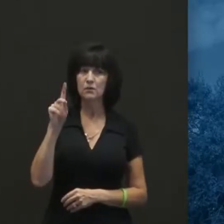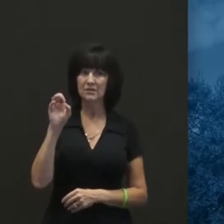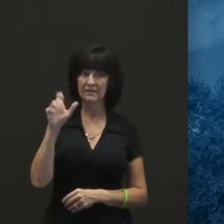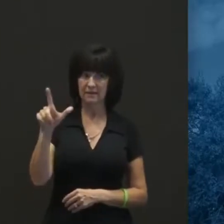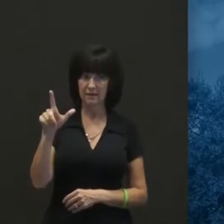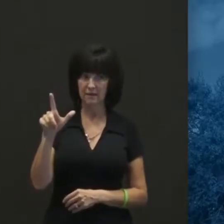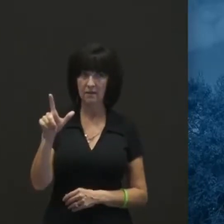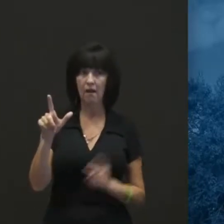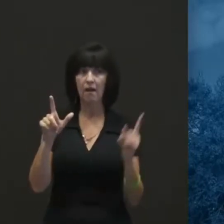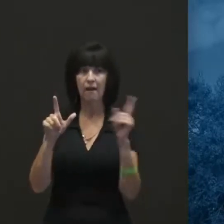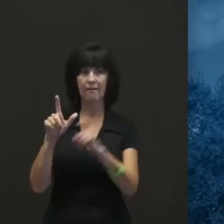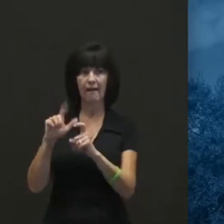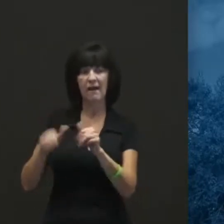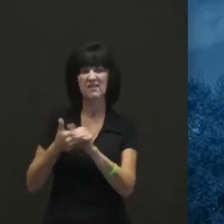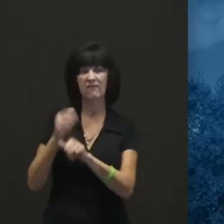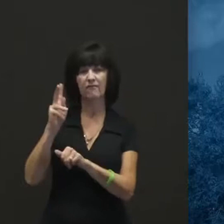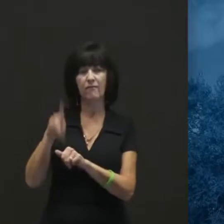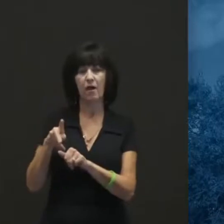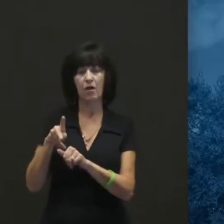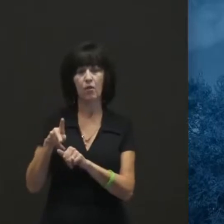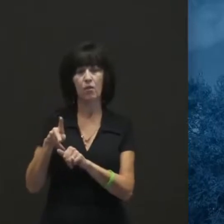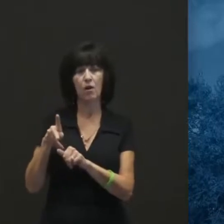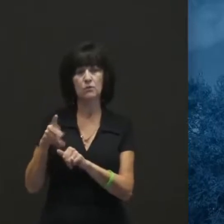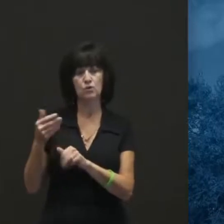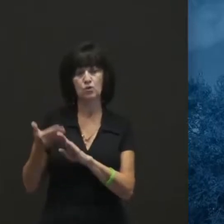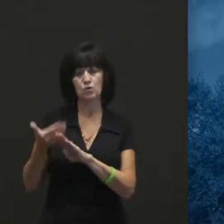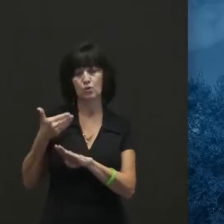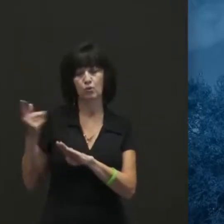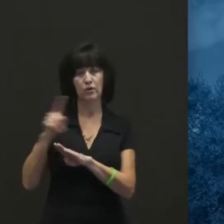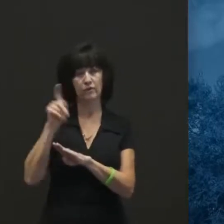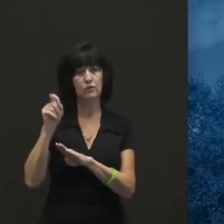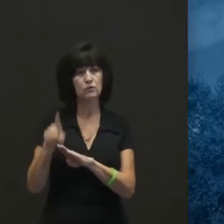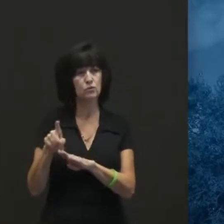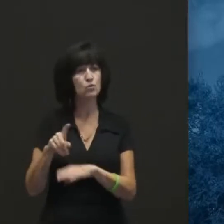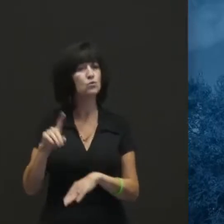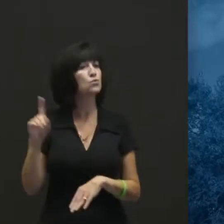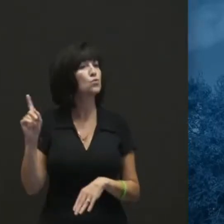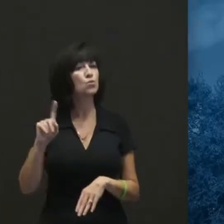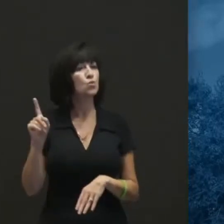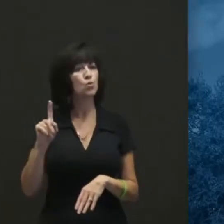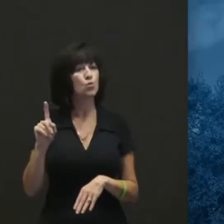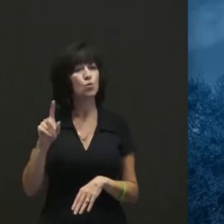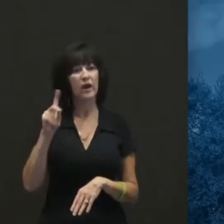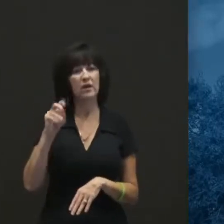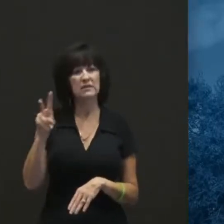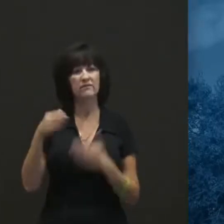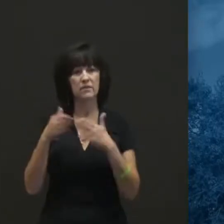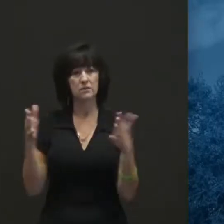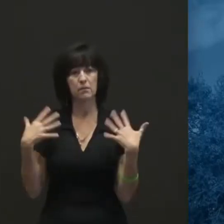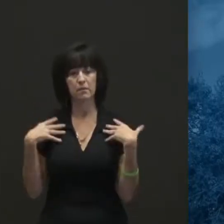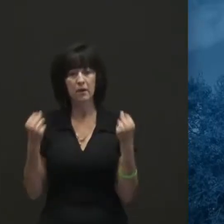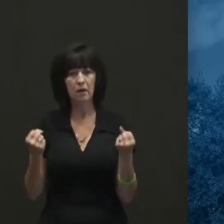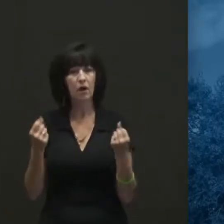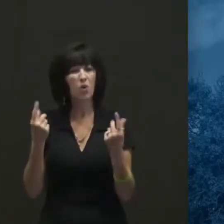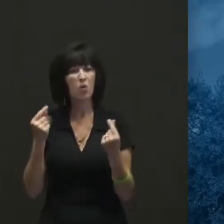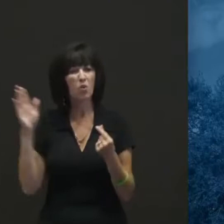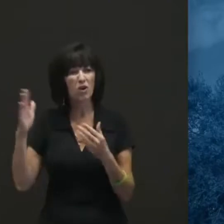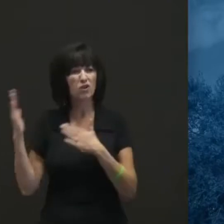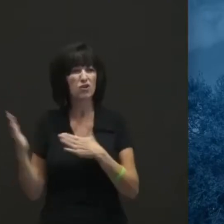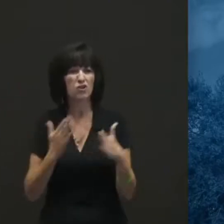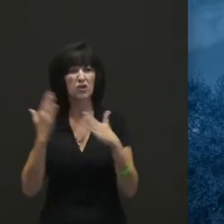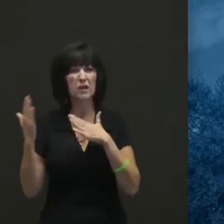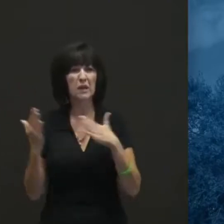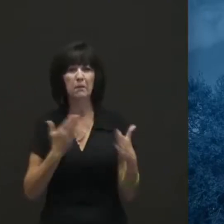to the previous question, where does DPH stand in the process of approving schools' plans for larger gatherings and outdoor events, most notably